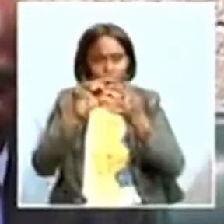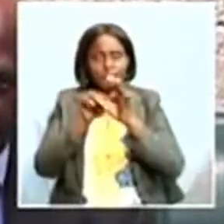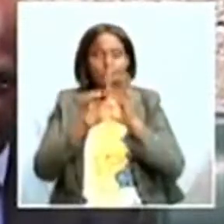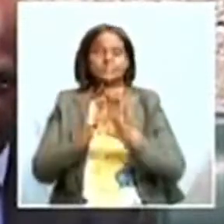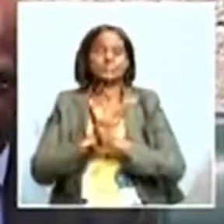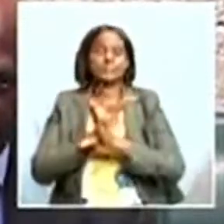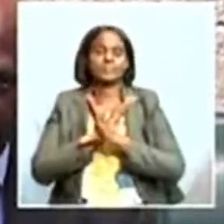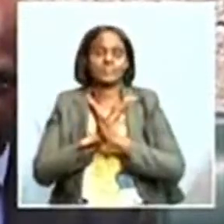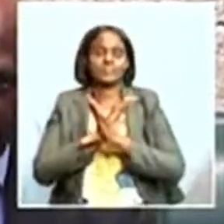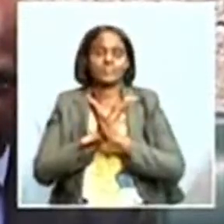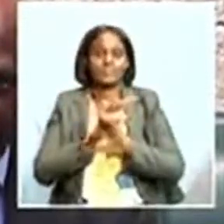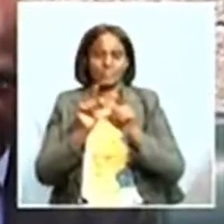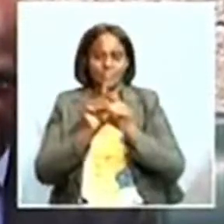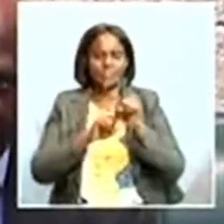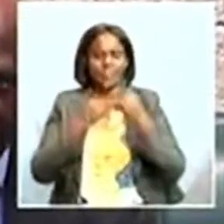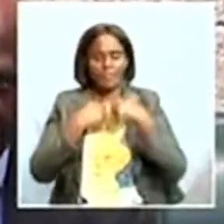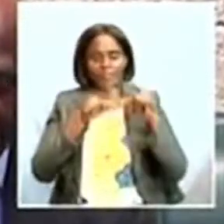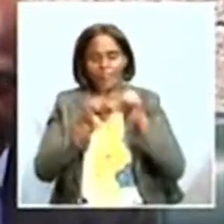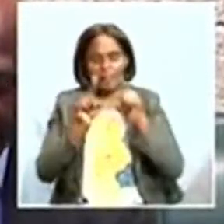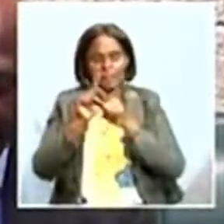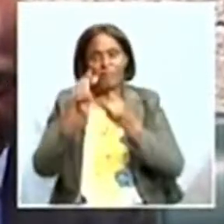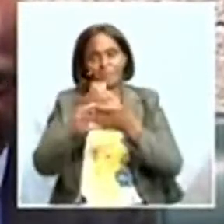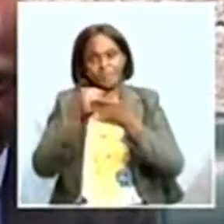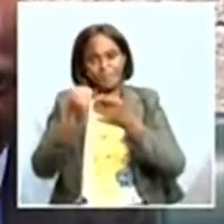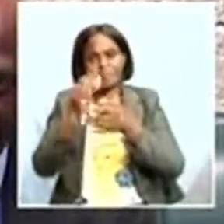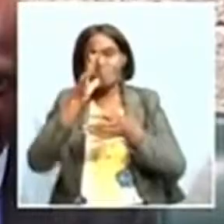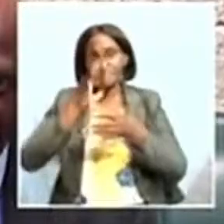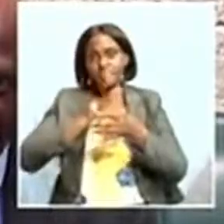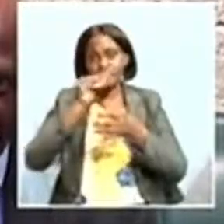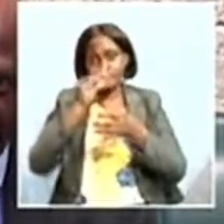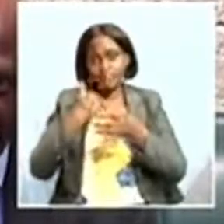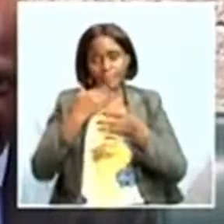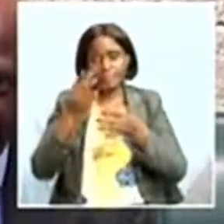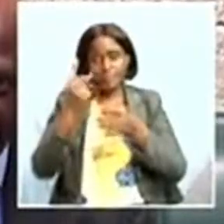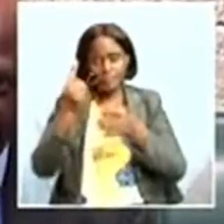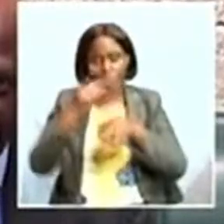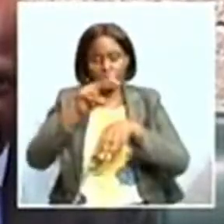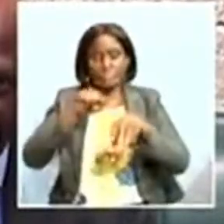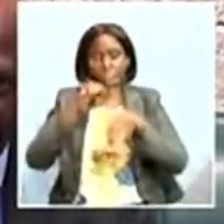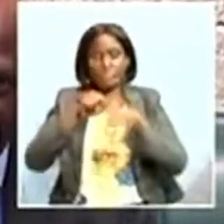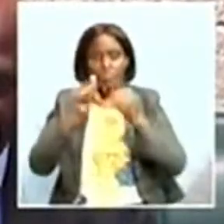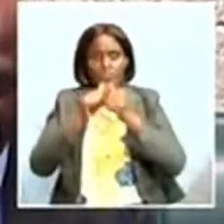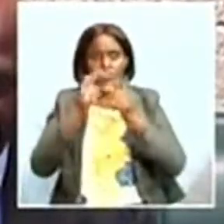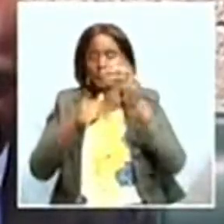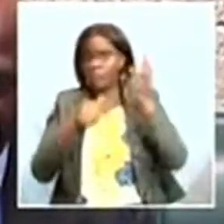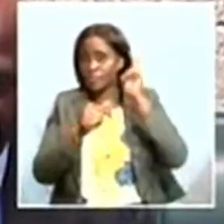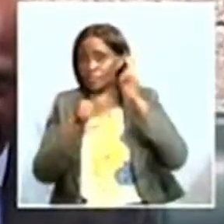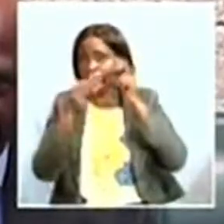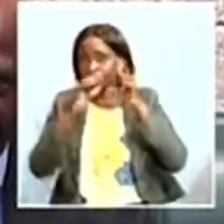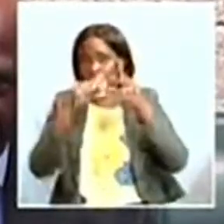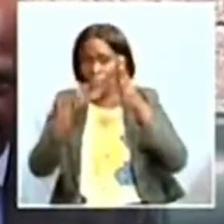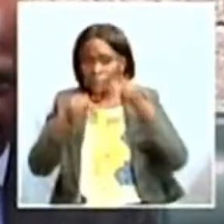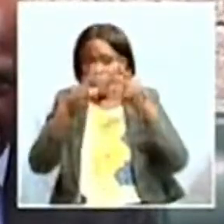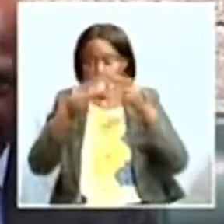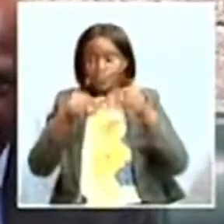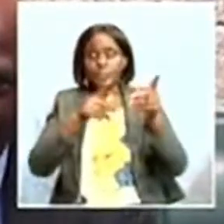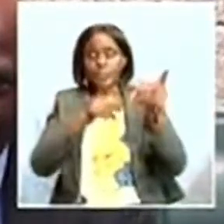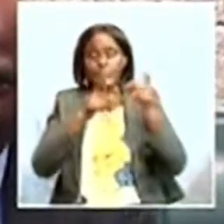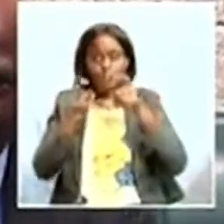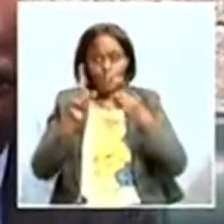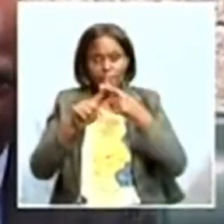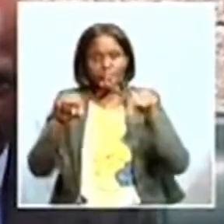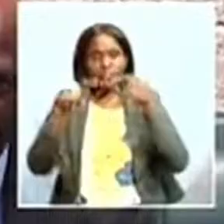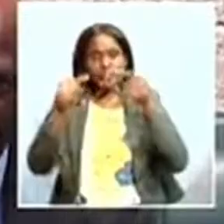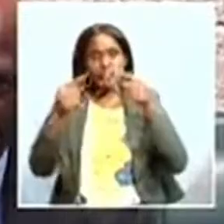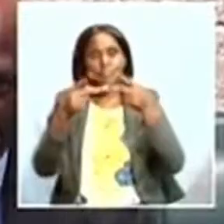Zambia. There is also a statement, Madam Speaker, of one nation with history of supplying weapons to